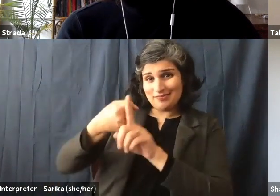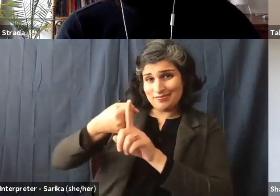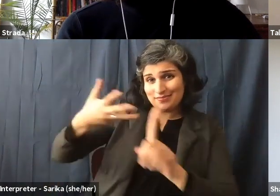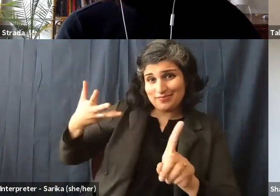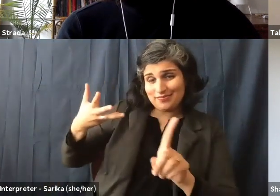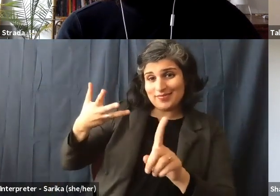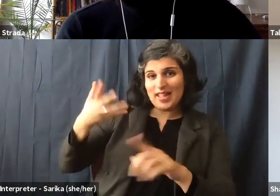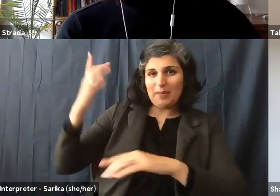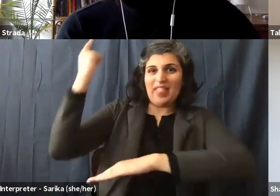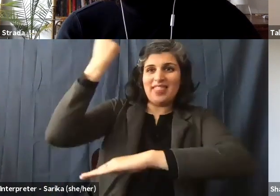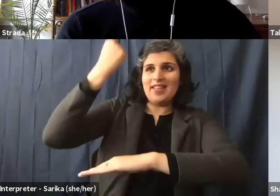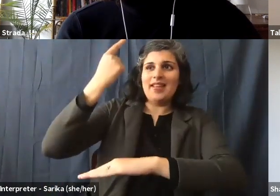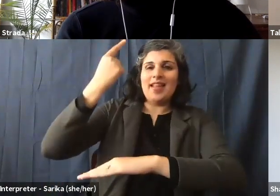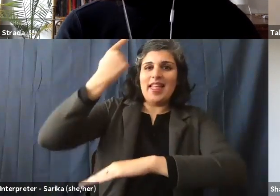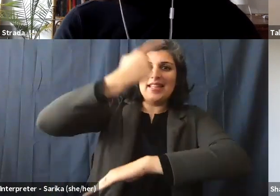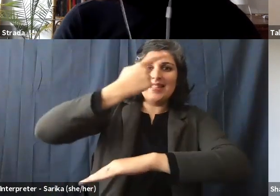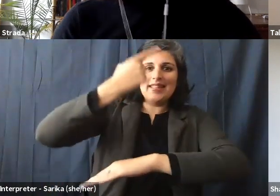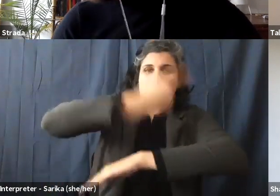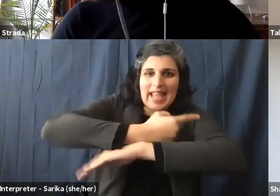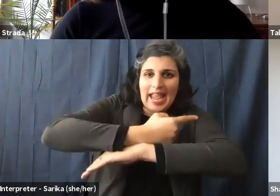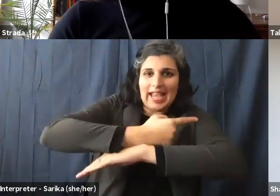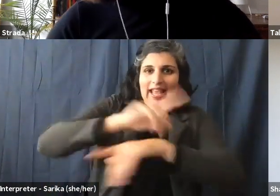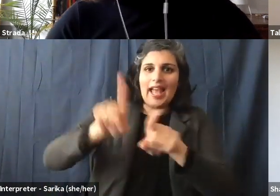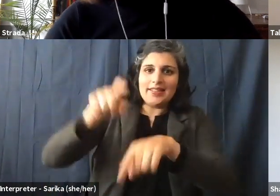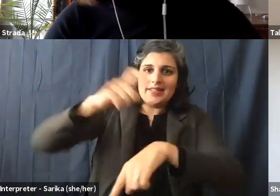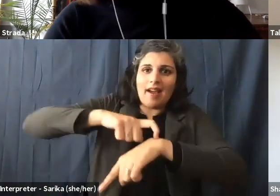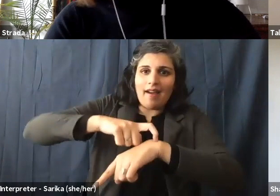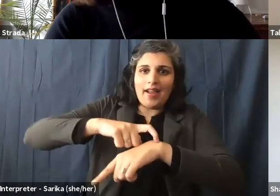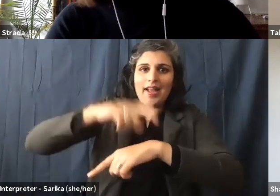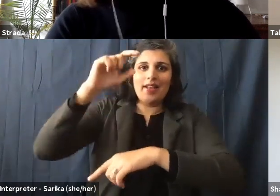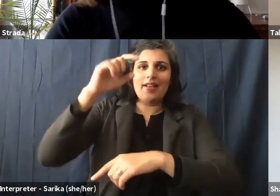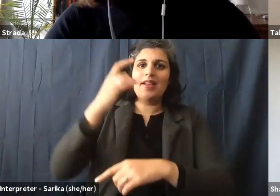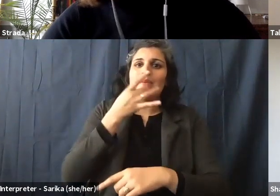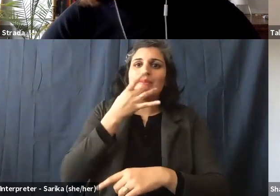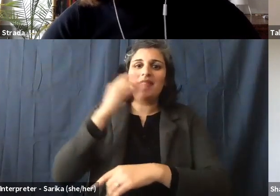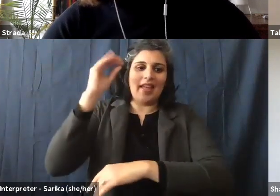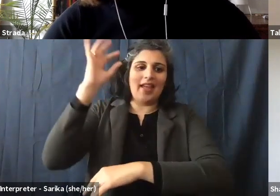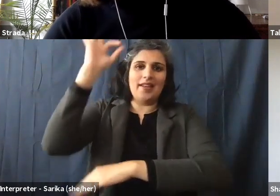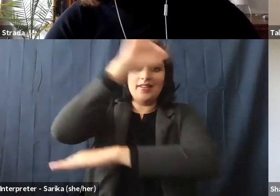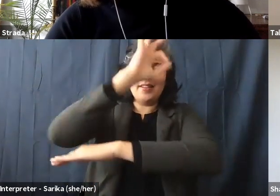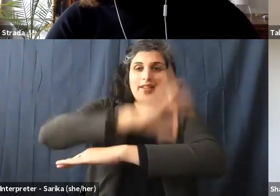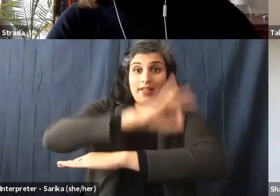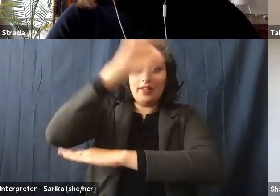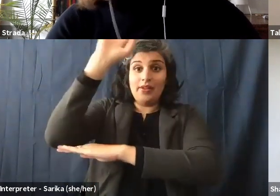the day and about time and those in light as well. I think this was a very strong